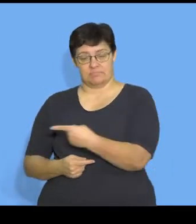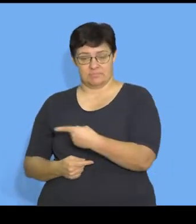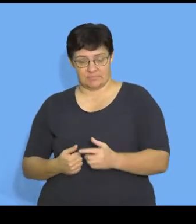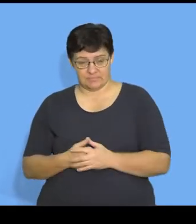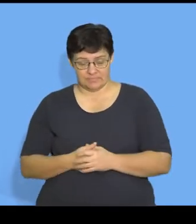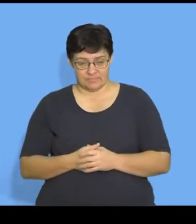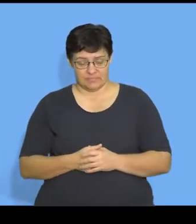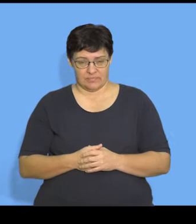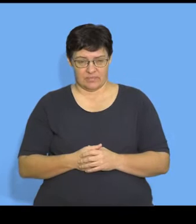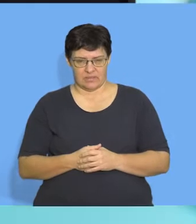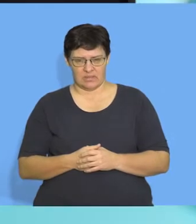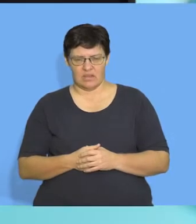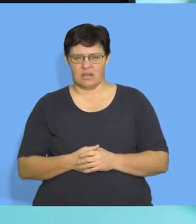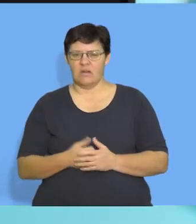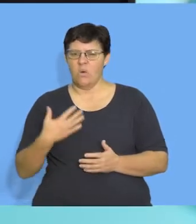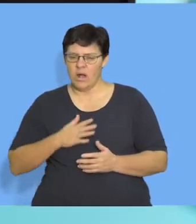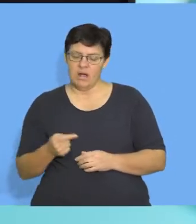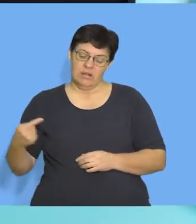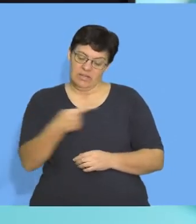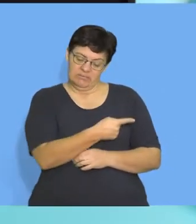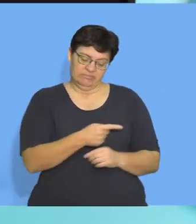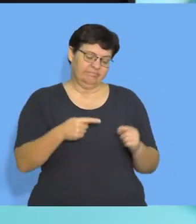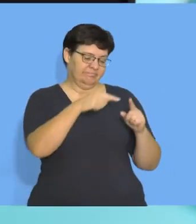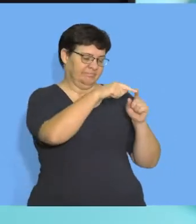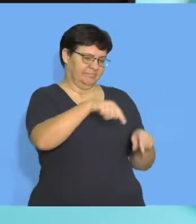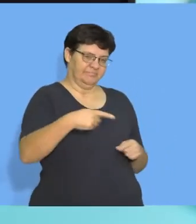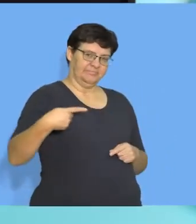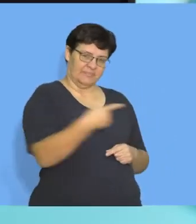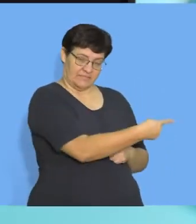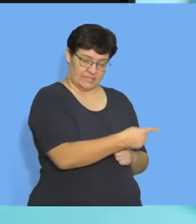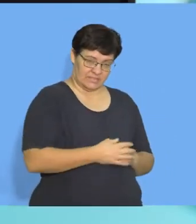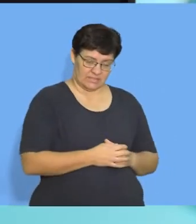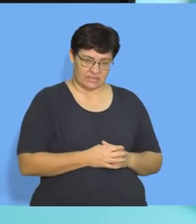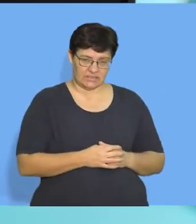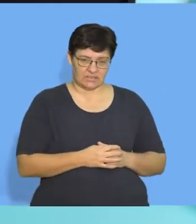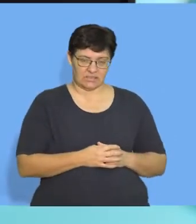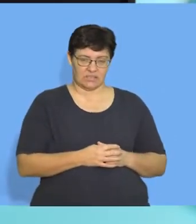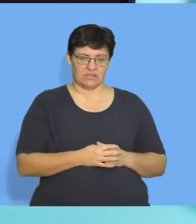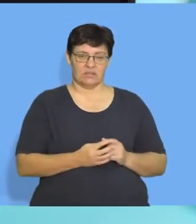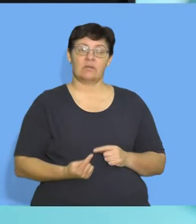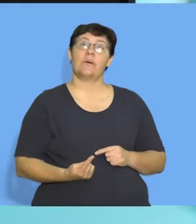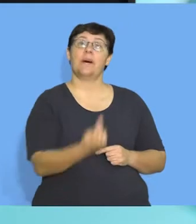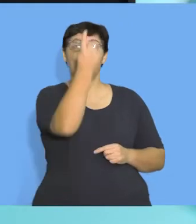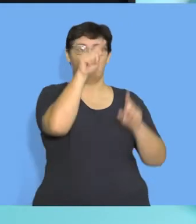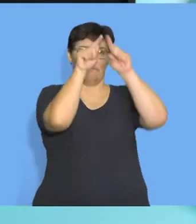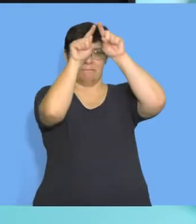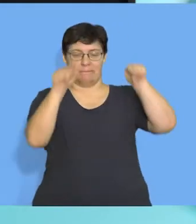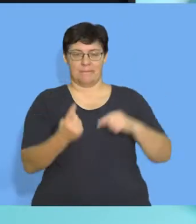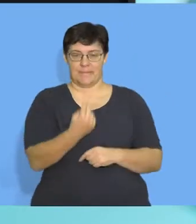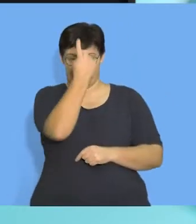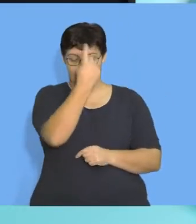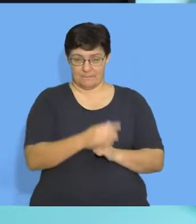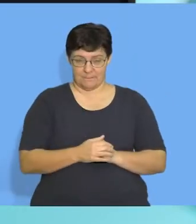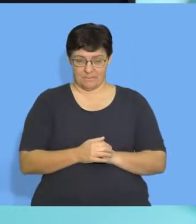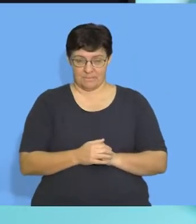If the vector needed to go to the left, I'd turn it around. If it's a vector showing me something going up, I'd point the arrow upwards.